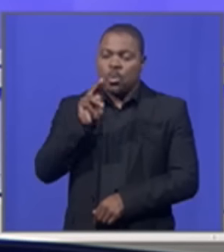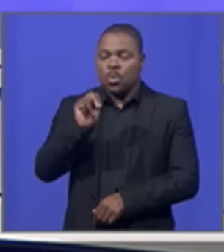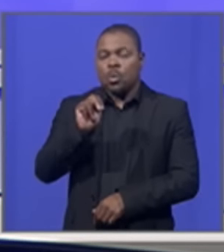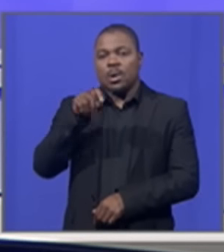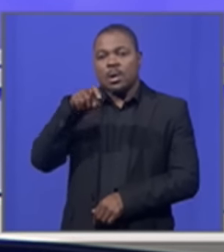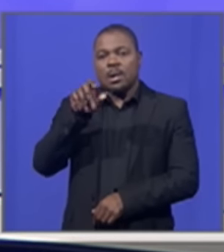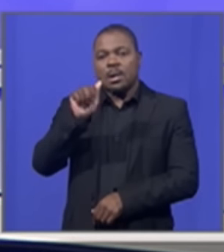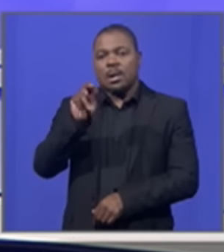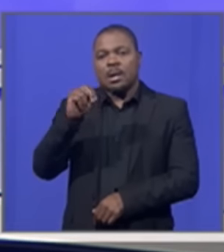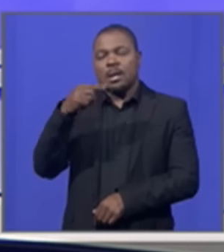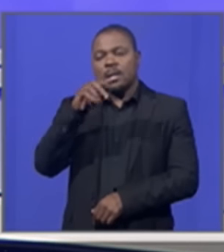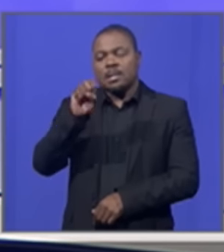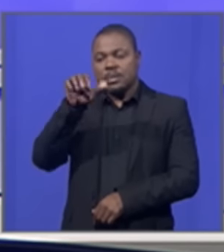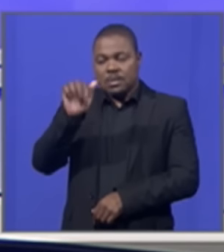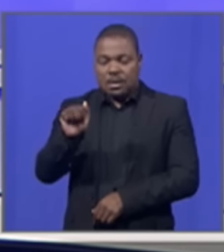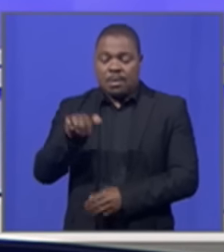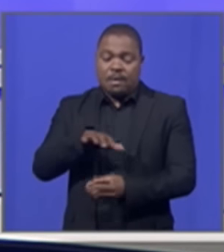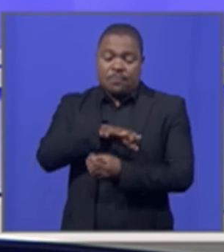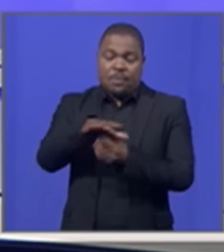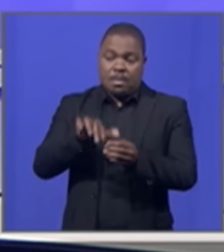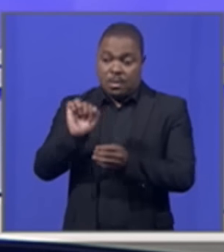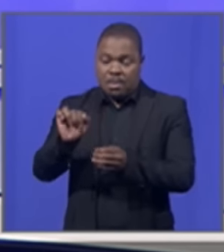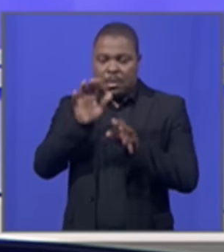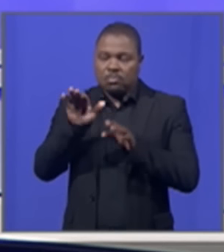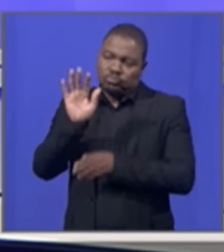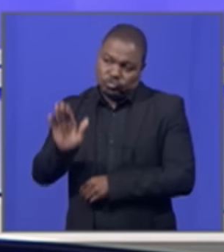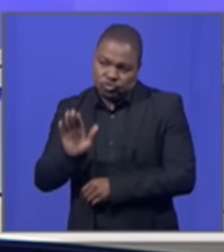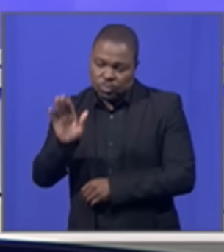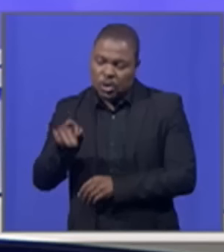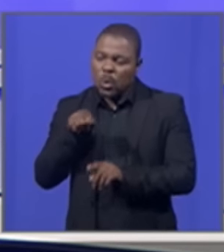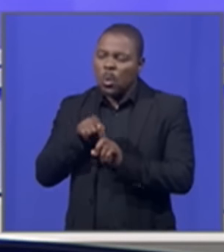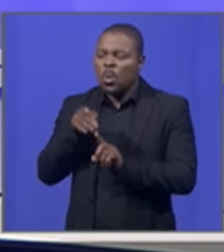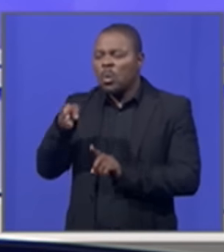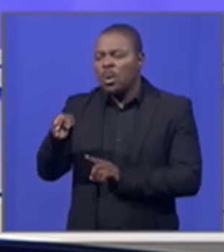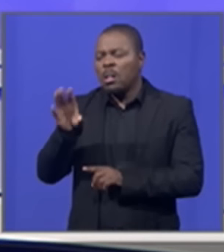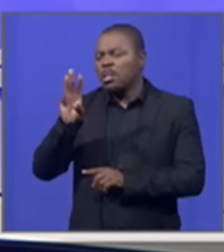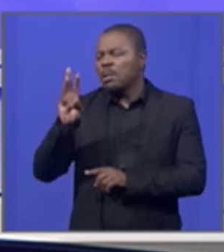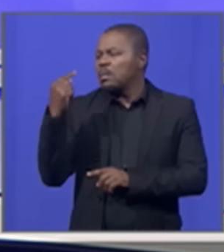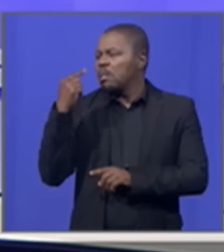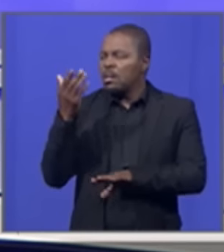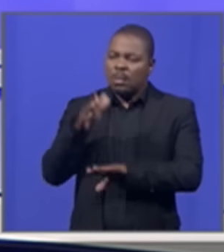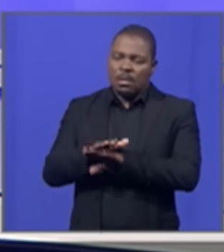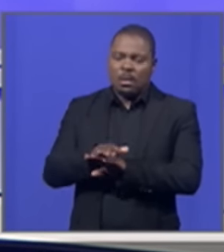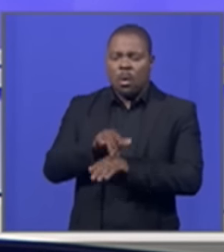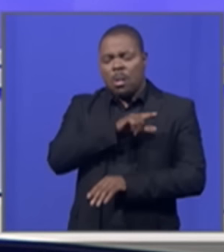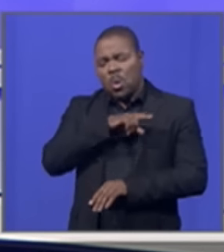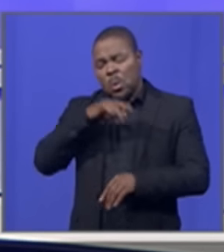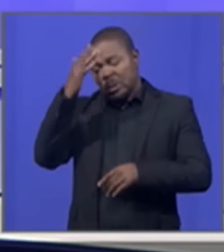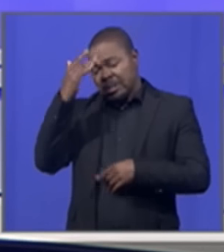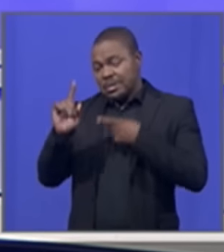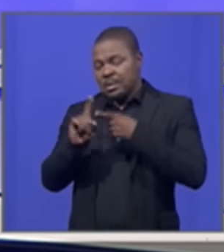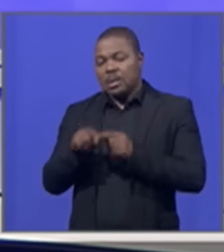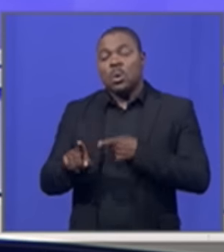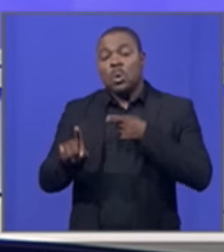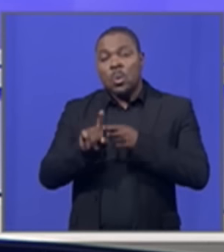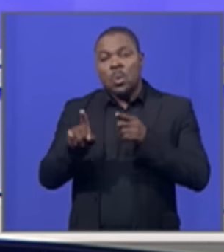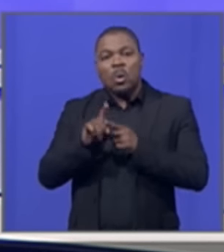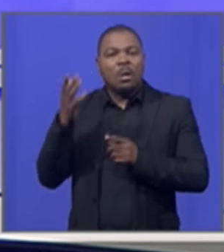tsebega ka la Schoolie yo a hlokofetšego ka legaeng la gagwe ka la bone morago ga bolwetši jo botelele. Nxangisa e bile